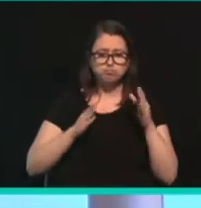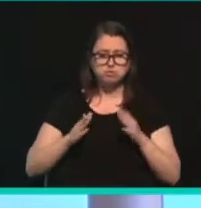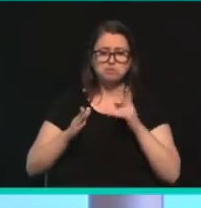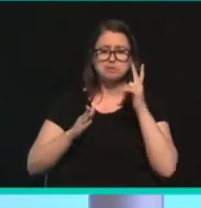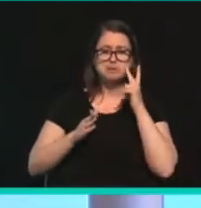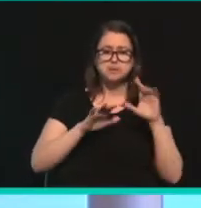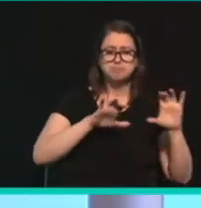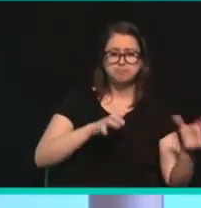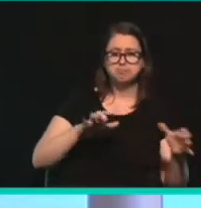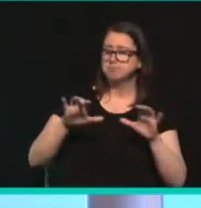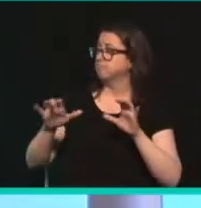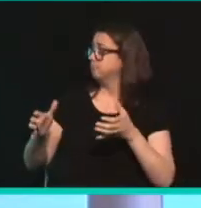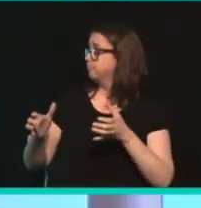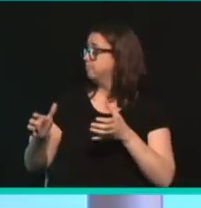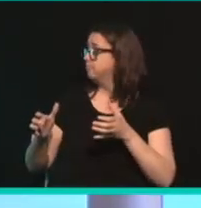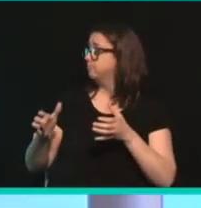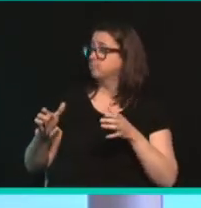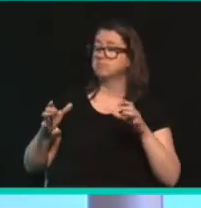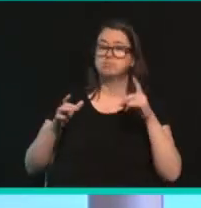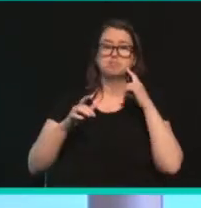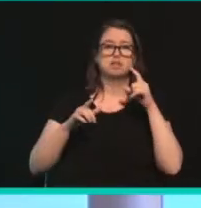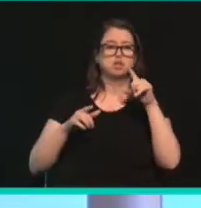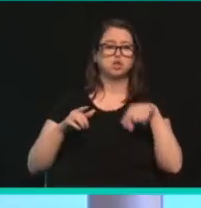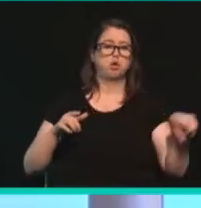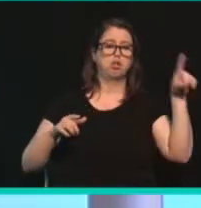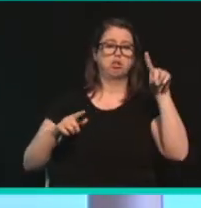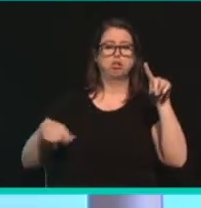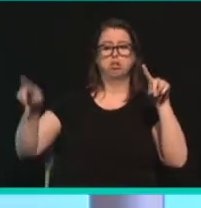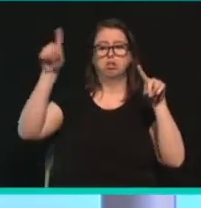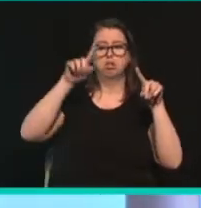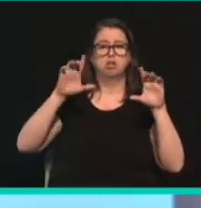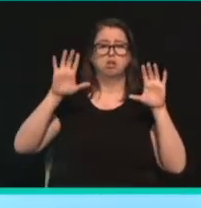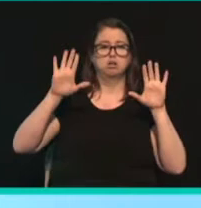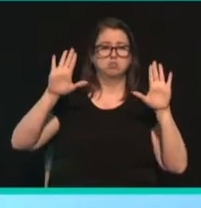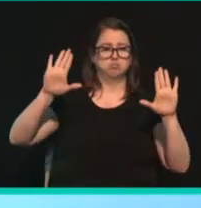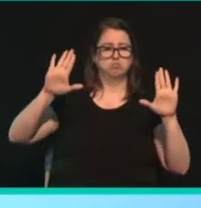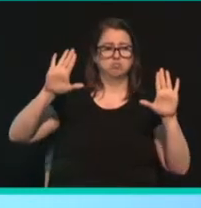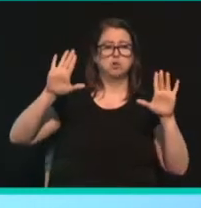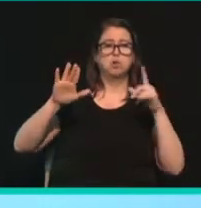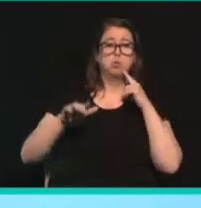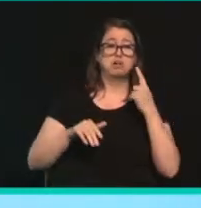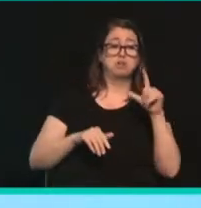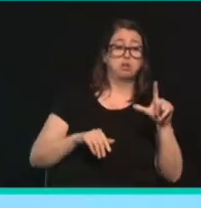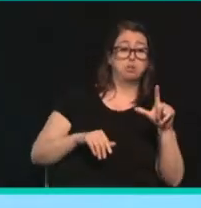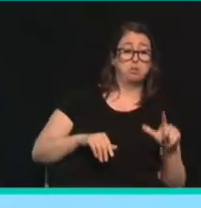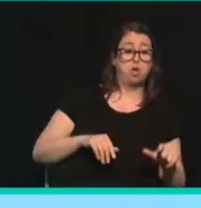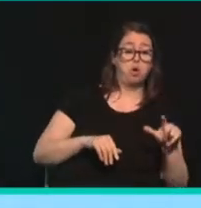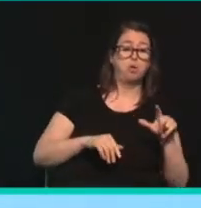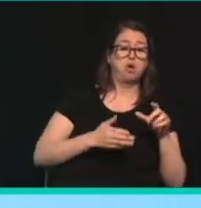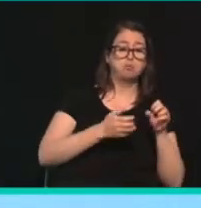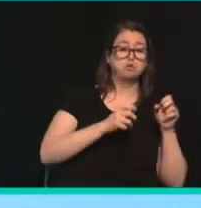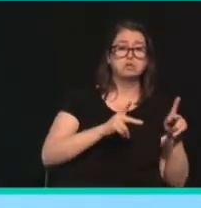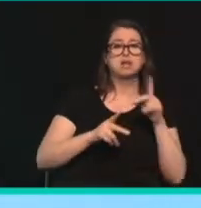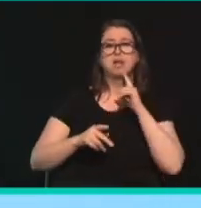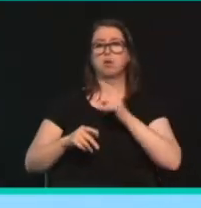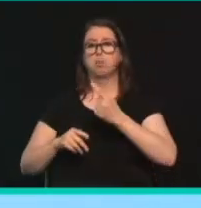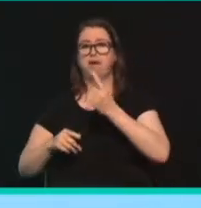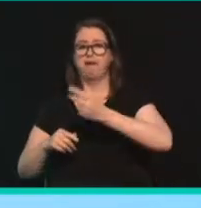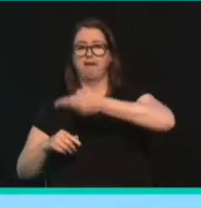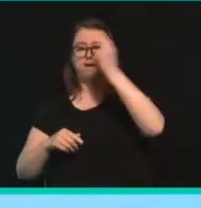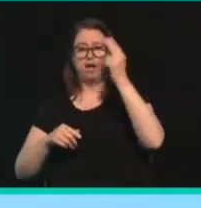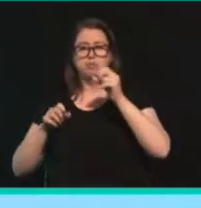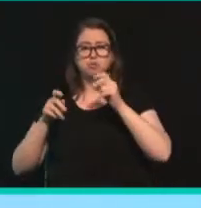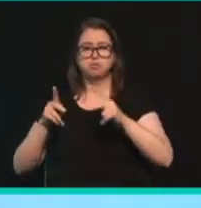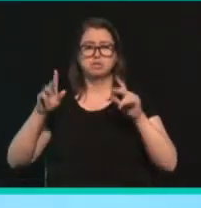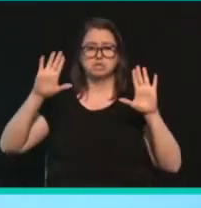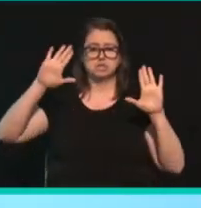and you can see that one shows a high opportunity, one shows a low opportunity. Then we will be able to drill down to